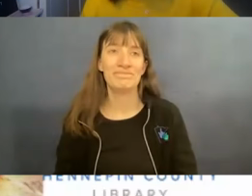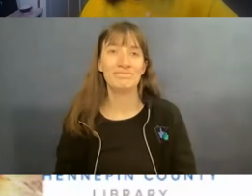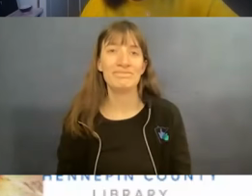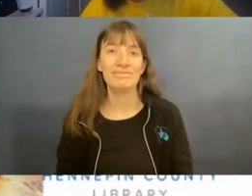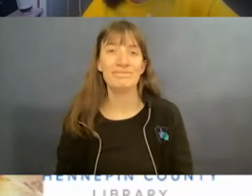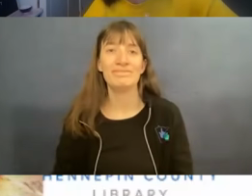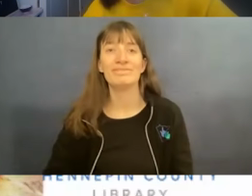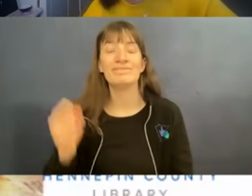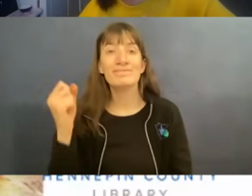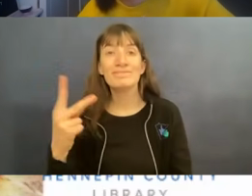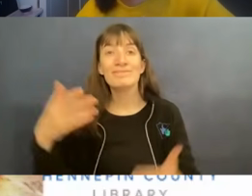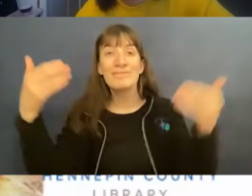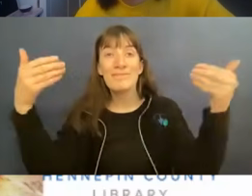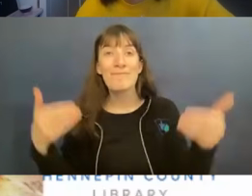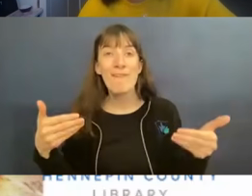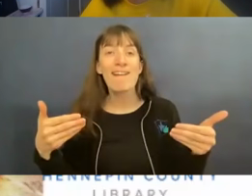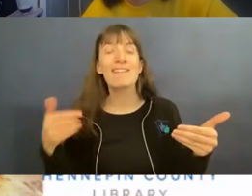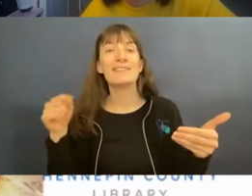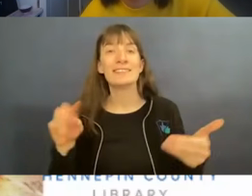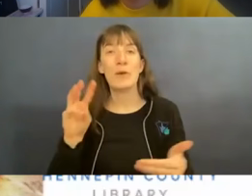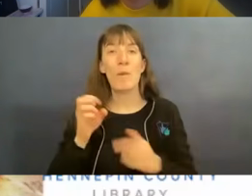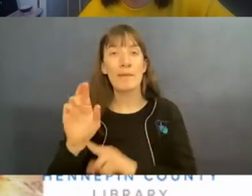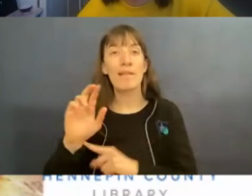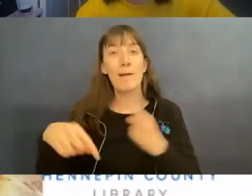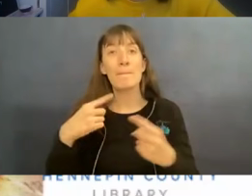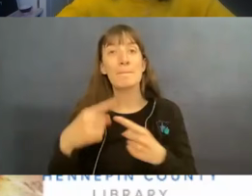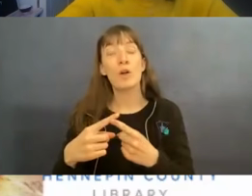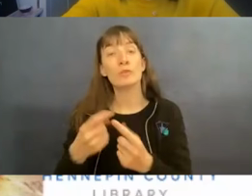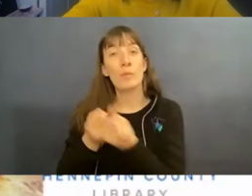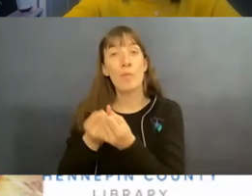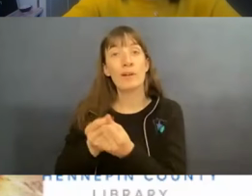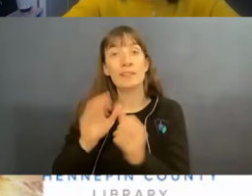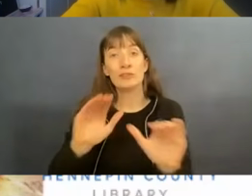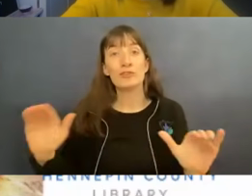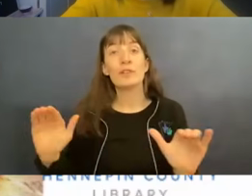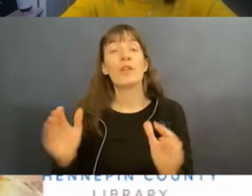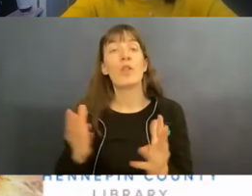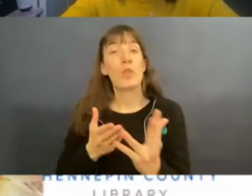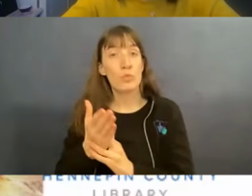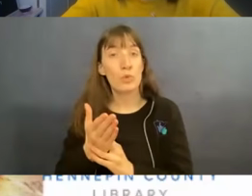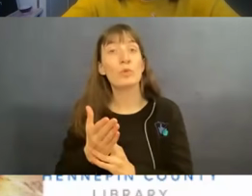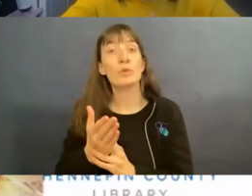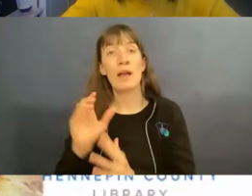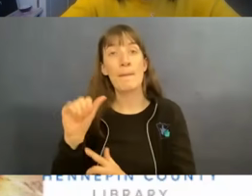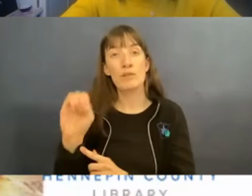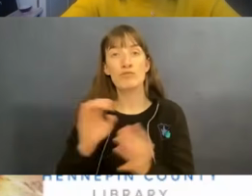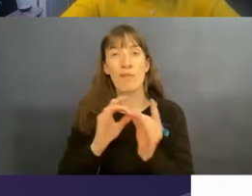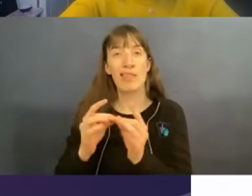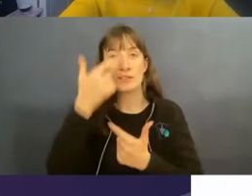All right, so welcome. This is the webinar on supporting children through abuse-related trauma. Thank you for joining.